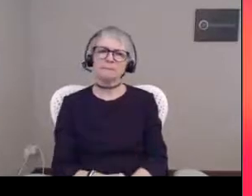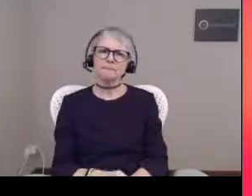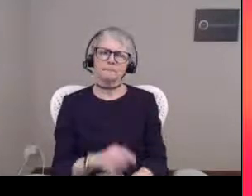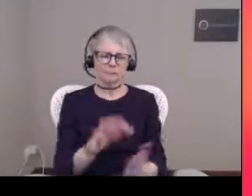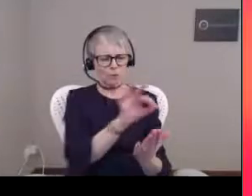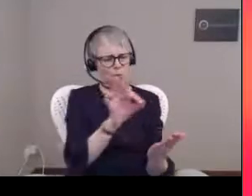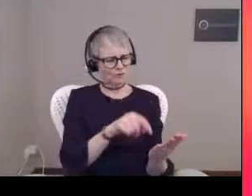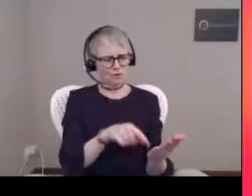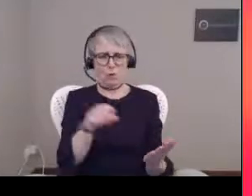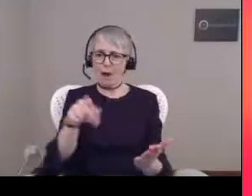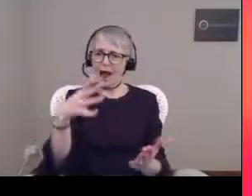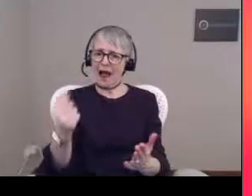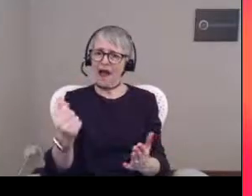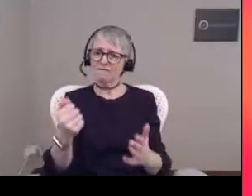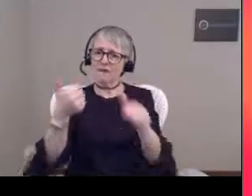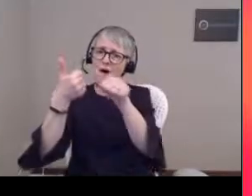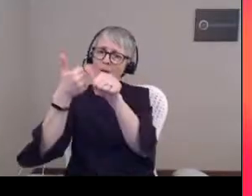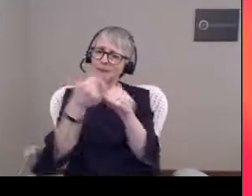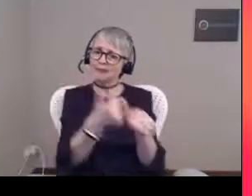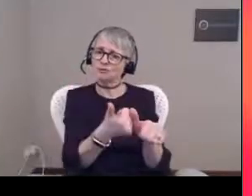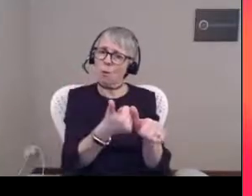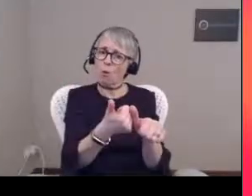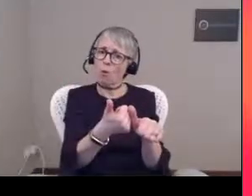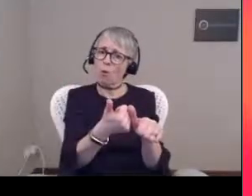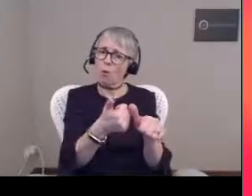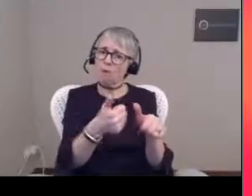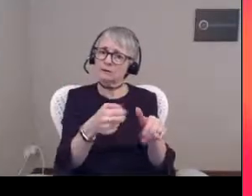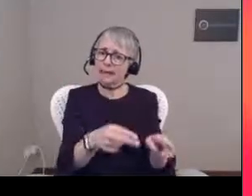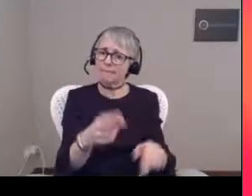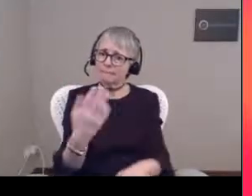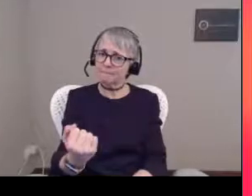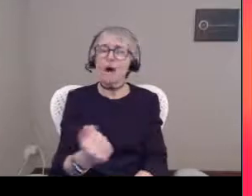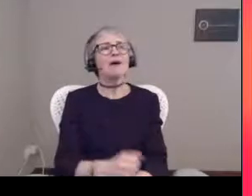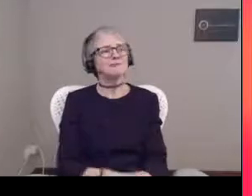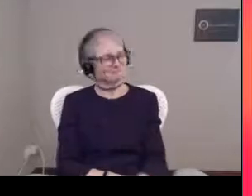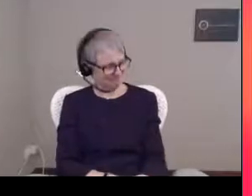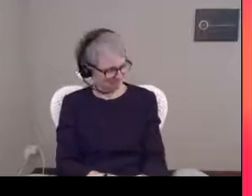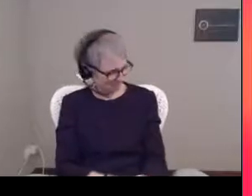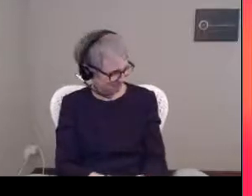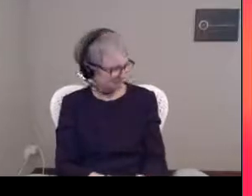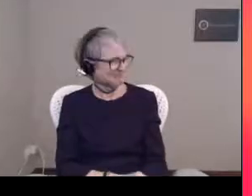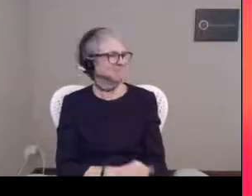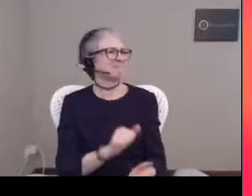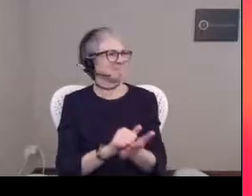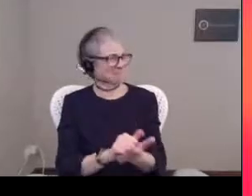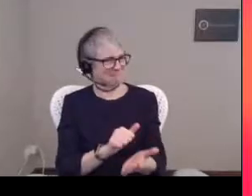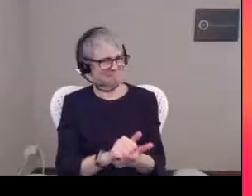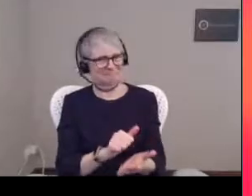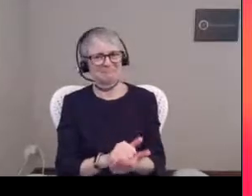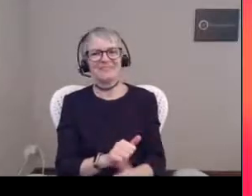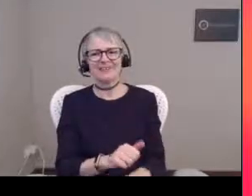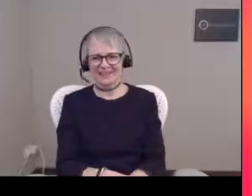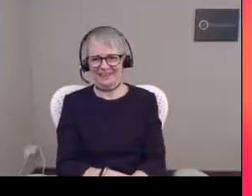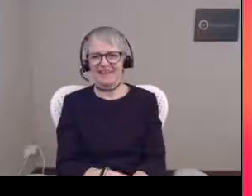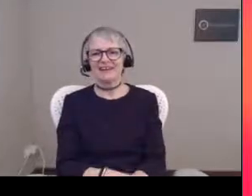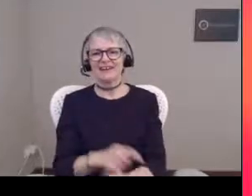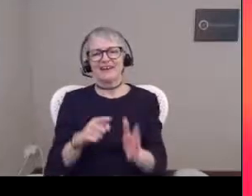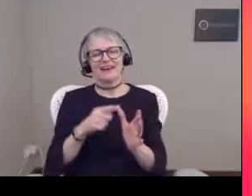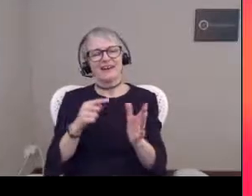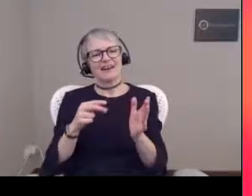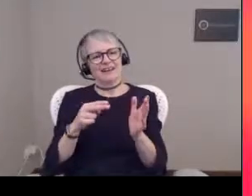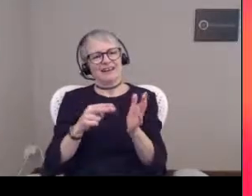mentoring scheme inside? Good timing. So